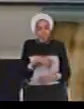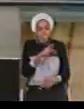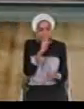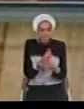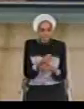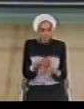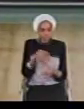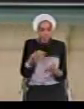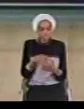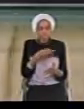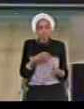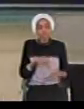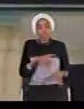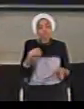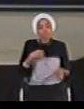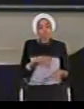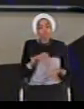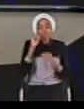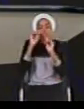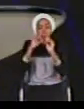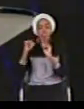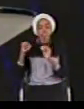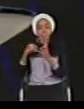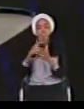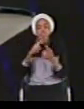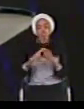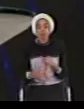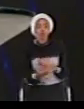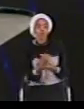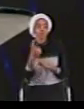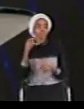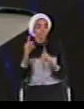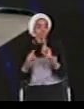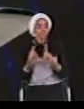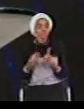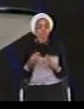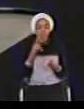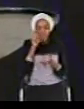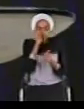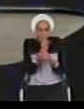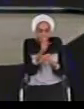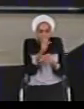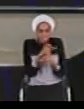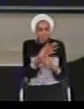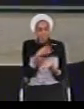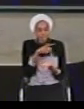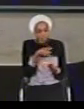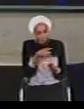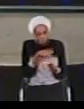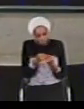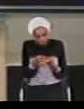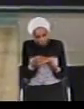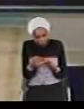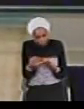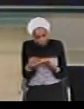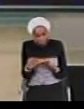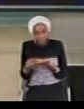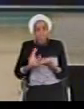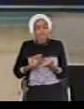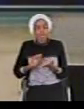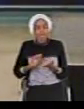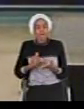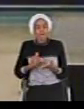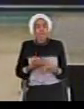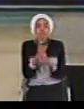it goes to other people, preserved and pure. Our